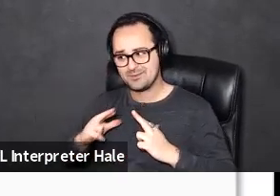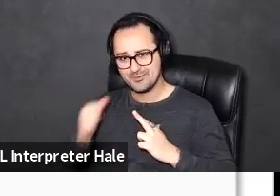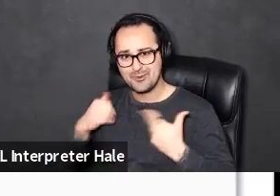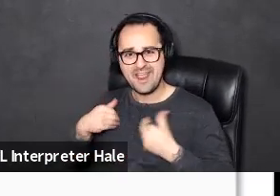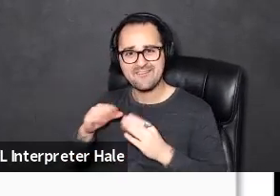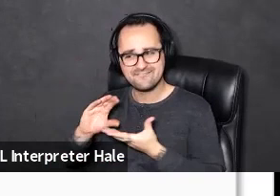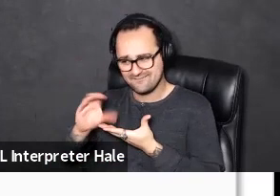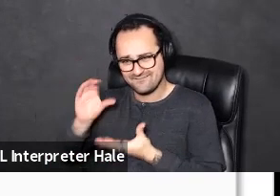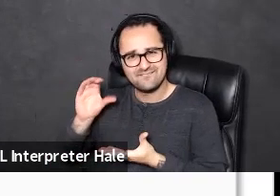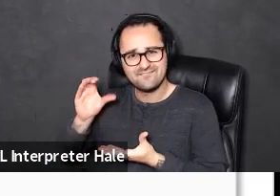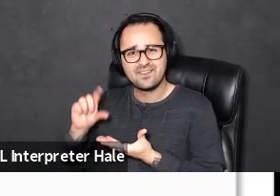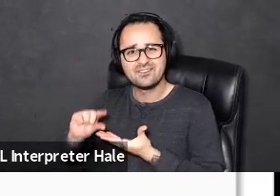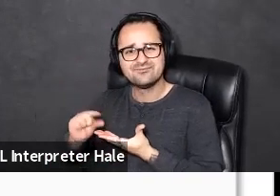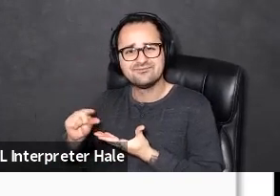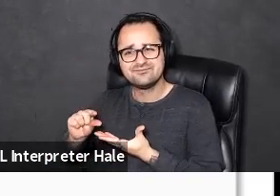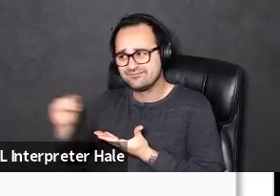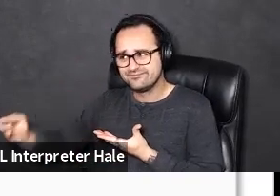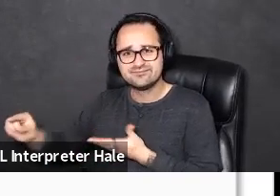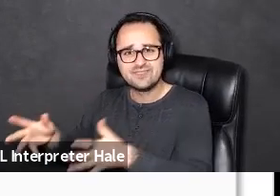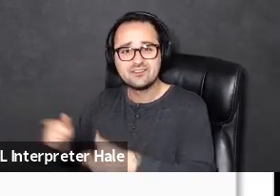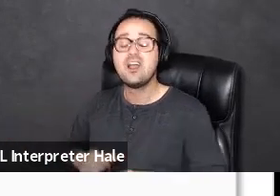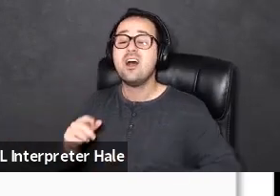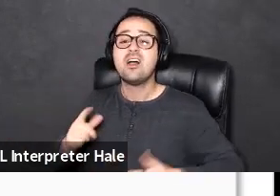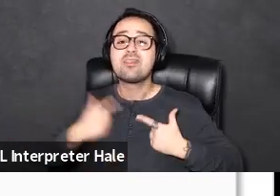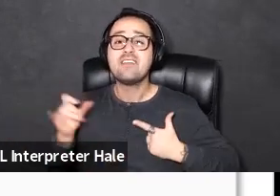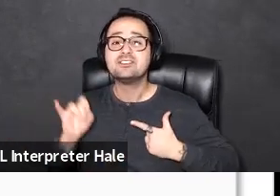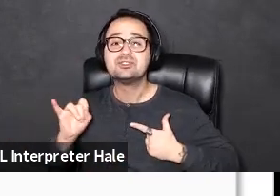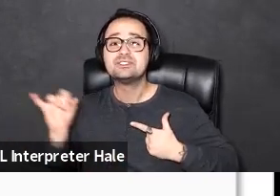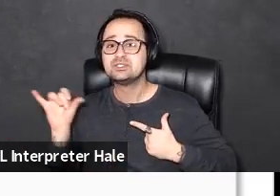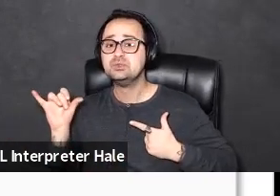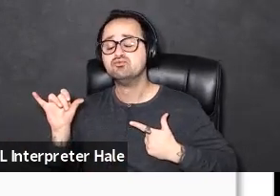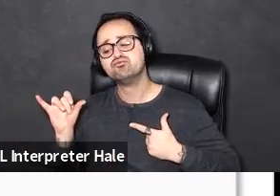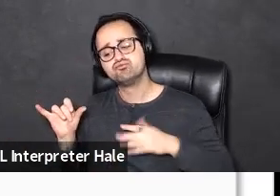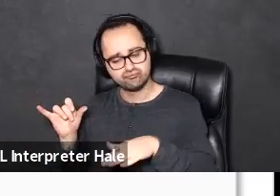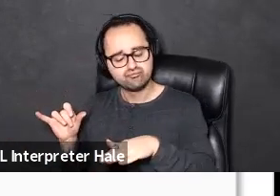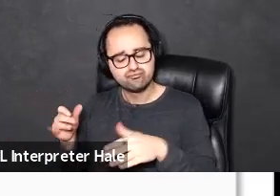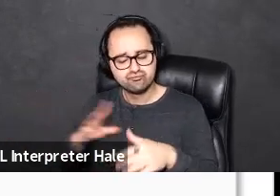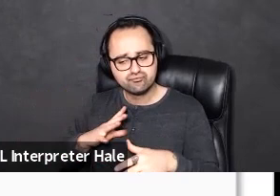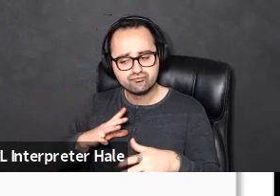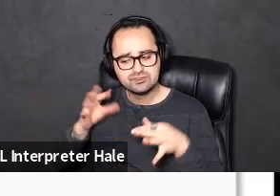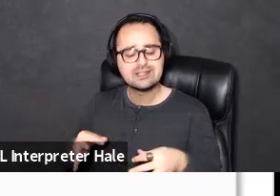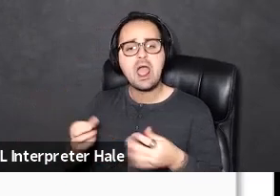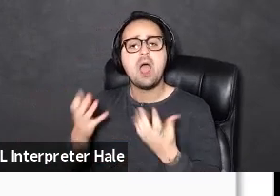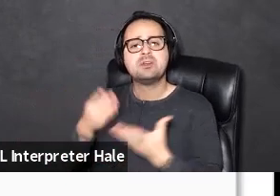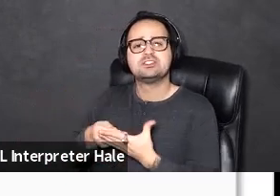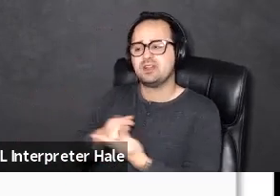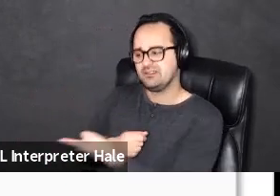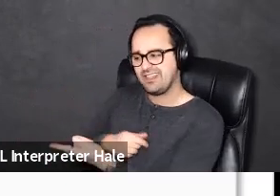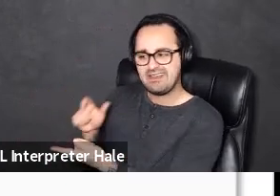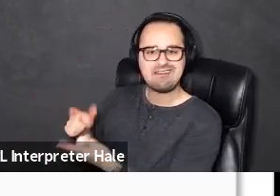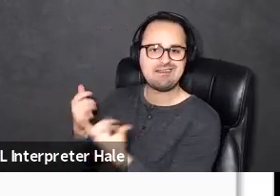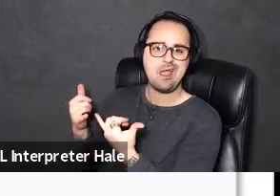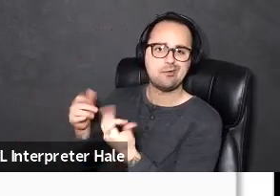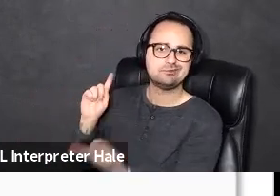problem we have found is with life insurance. Life insurance allows you to decide, you know, how much will our child need between now and, you